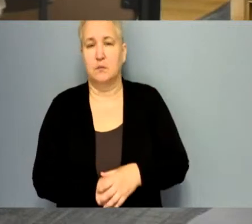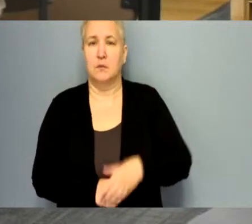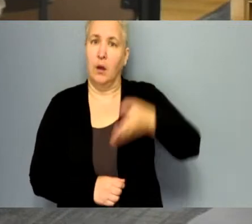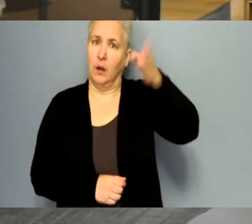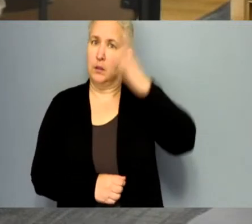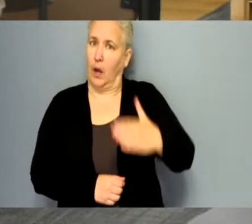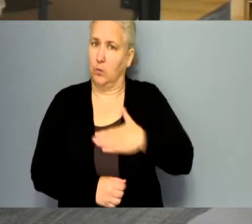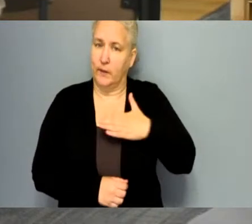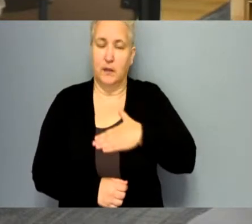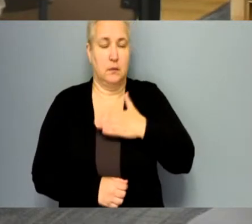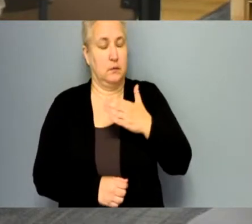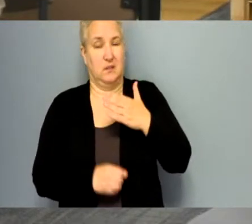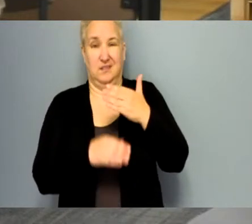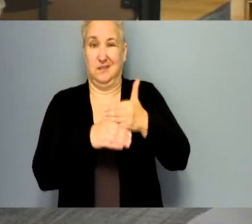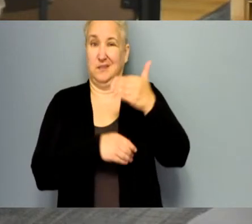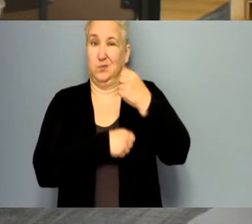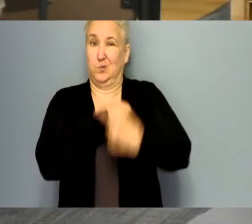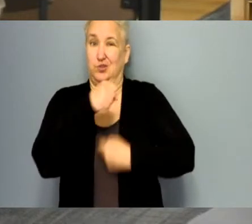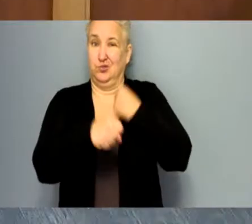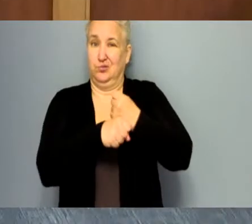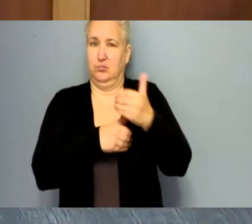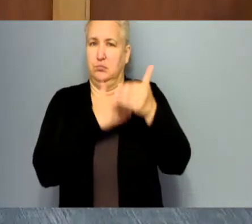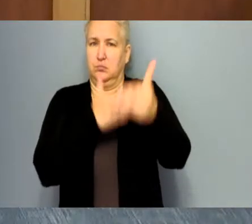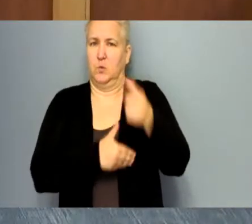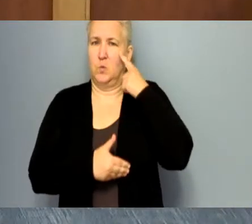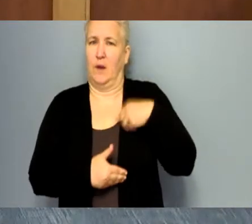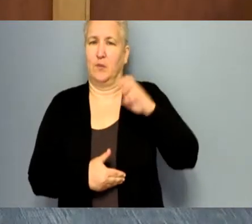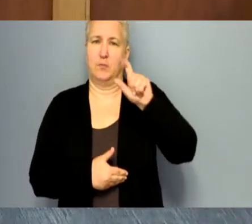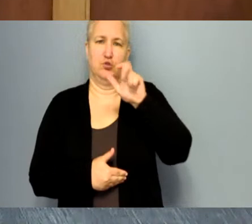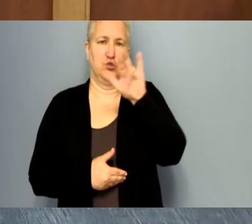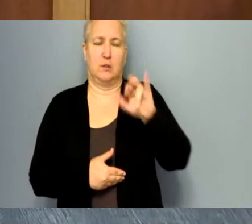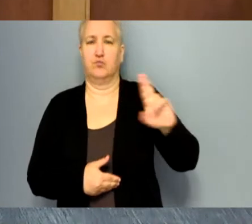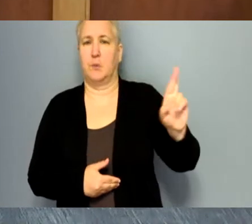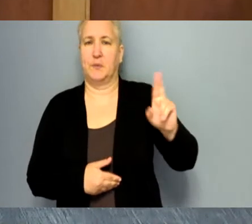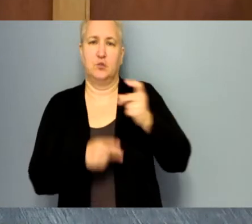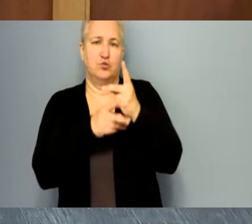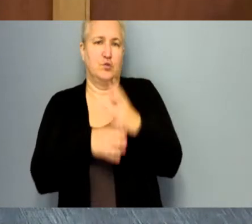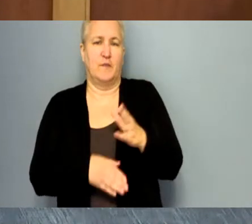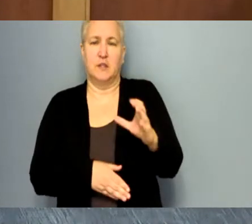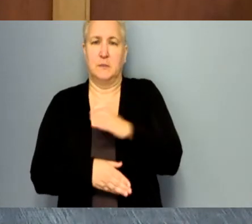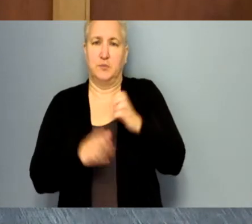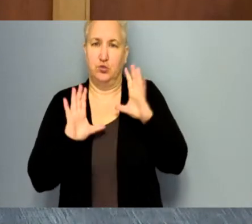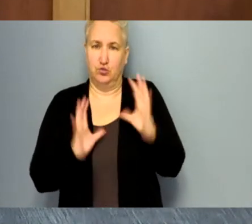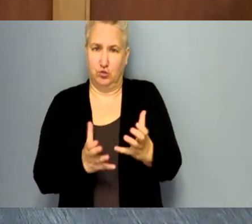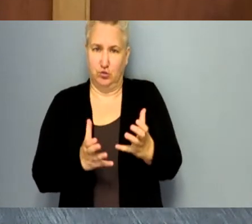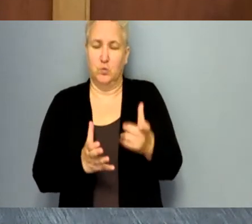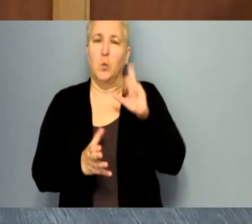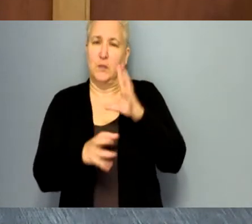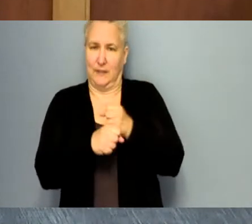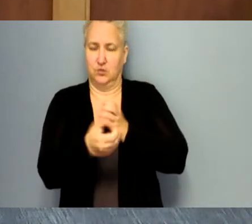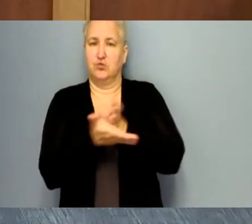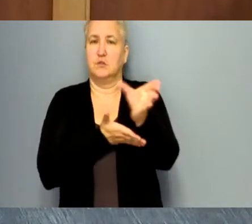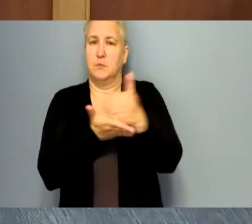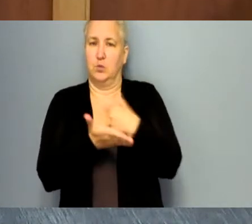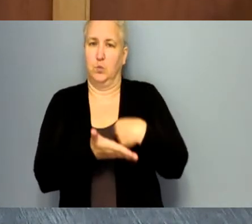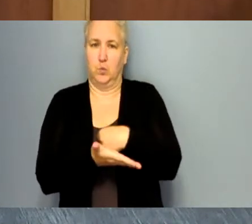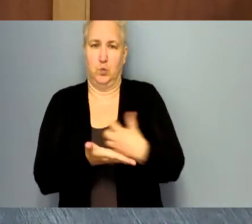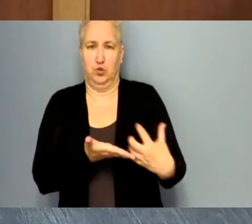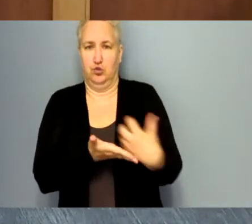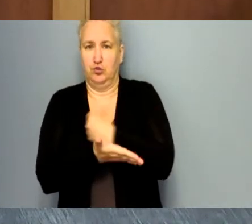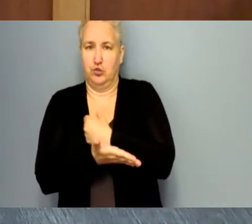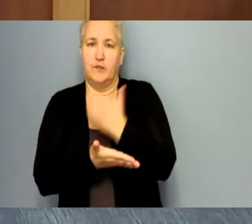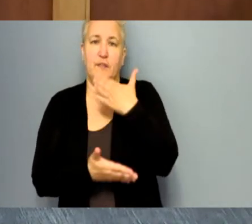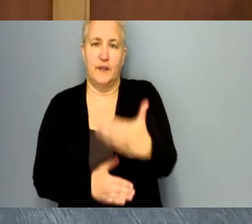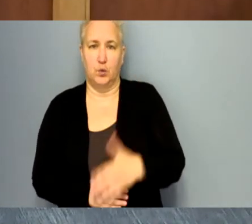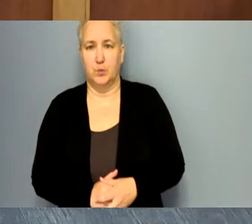willing, the next year, we will have a majority Republican supervisor commissioners, and we will get the transparency that we deserve. Thank